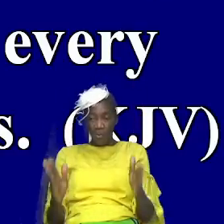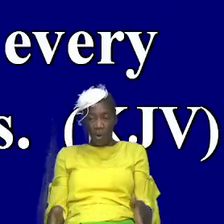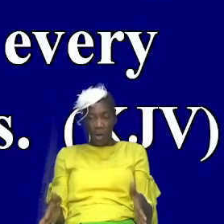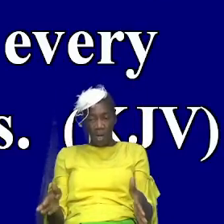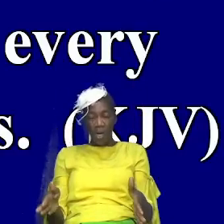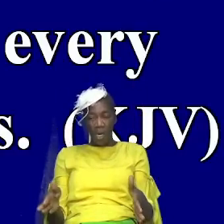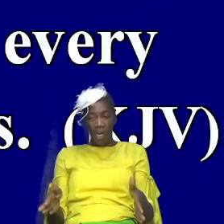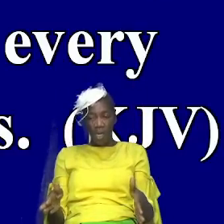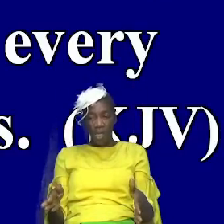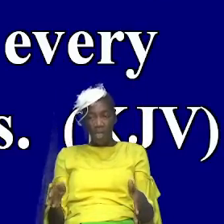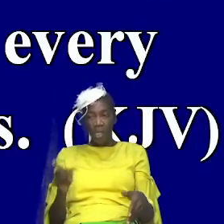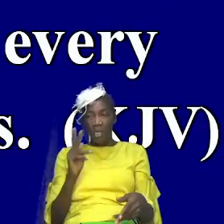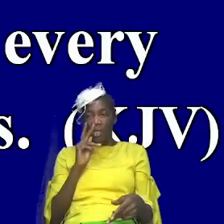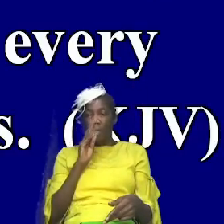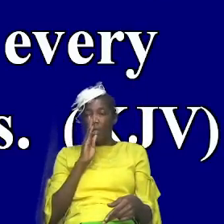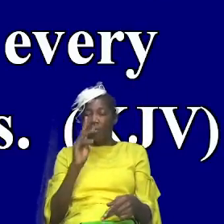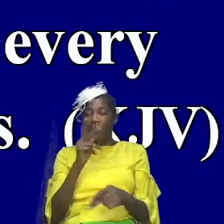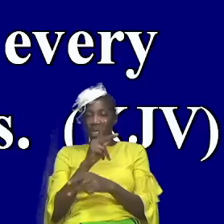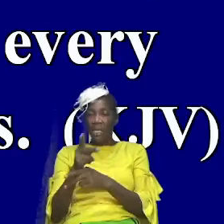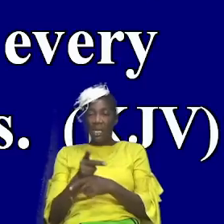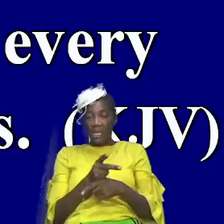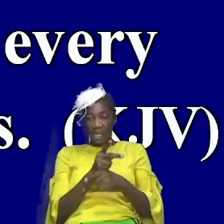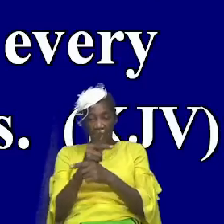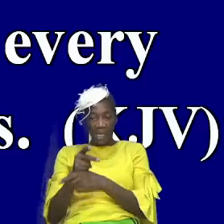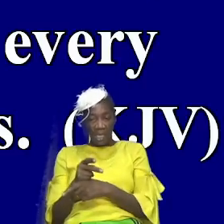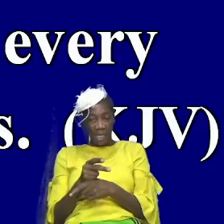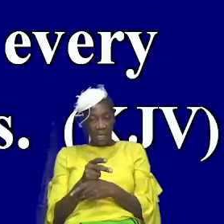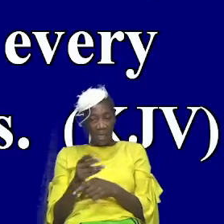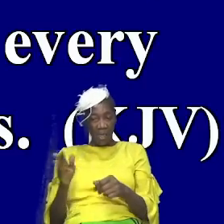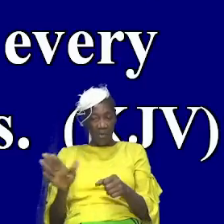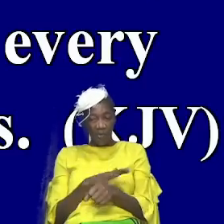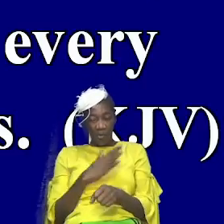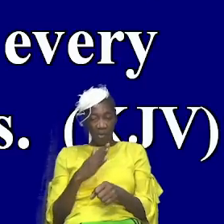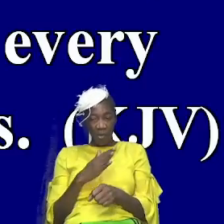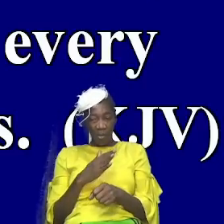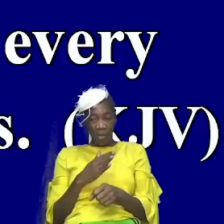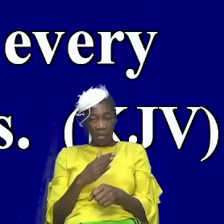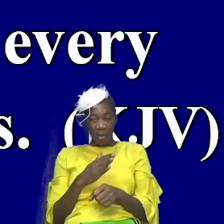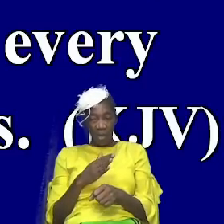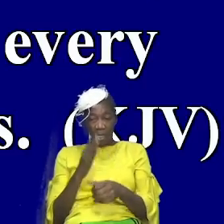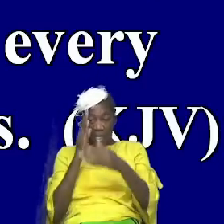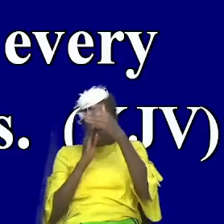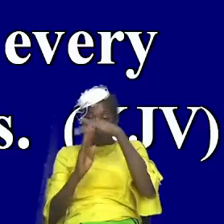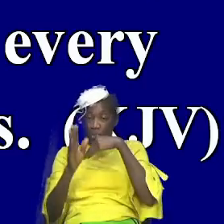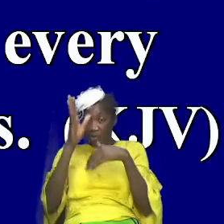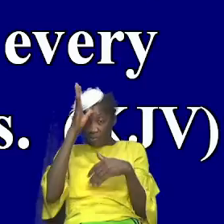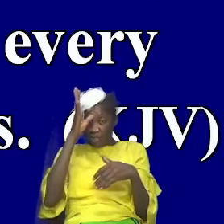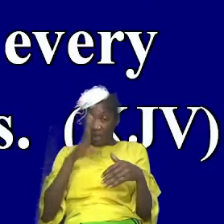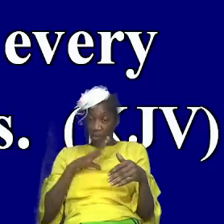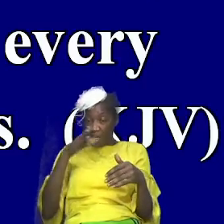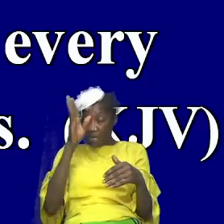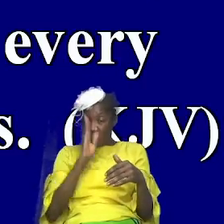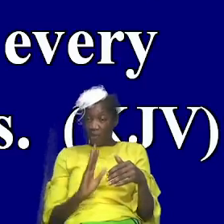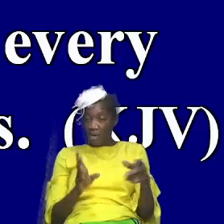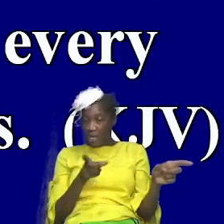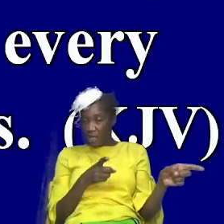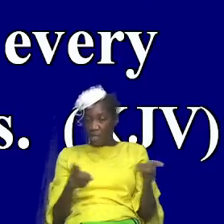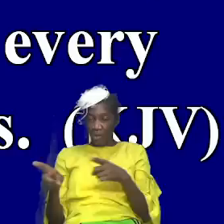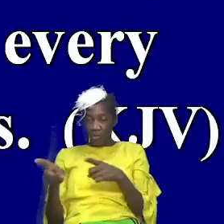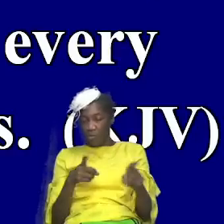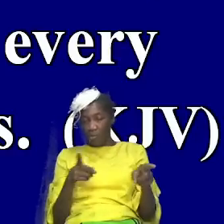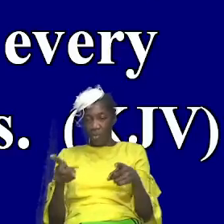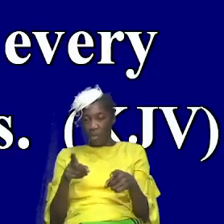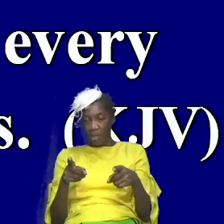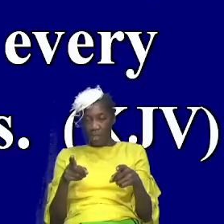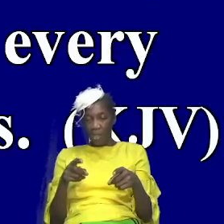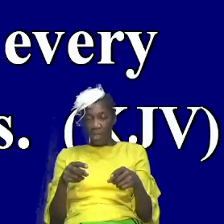me tell you, we must be careful, because it's a good thing that Nehemiah was a man of God and was doing what had to be done. Them asked Nehemiah,